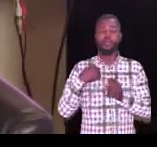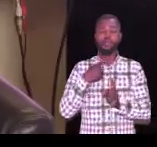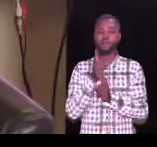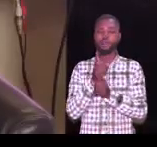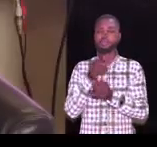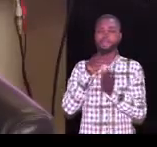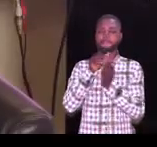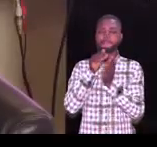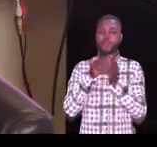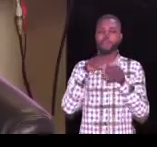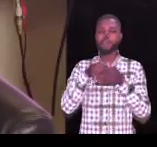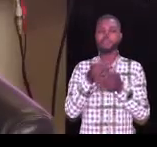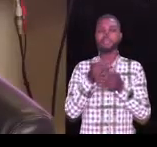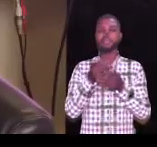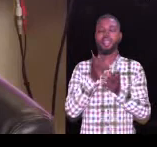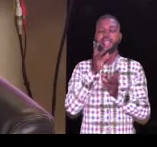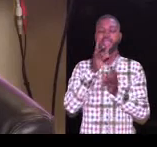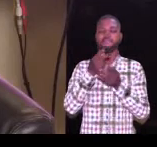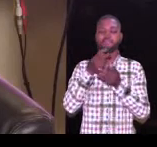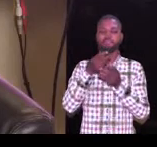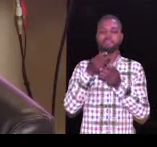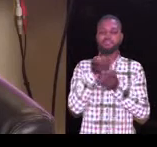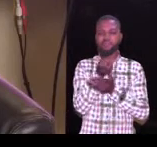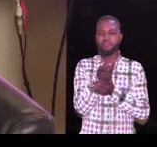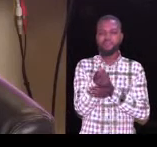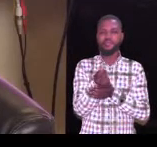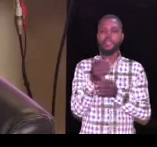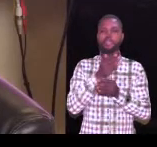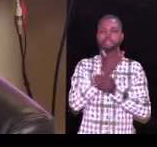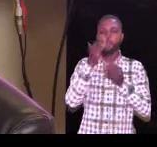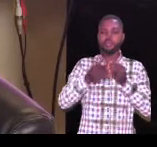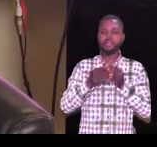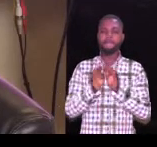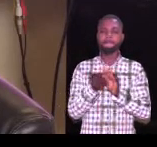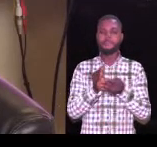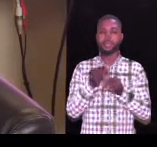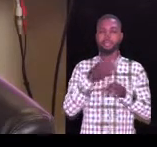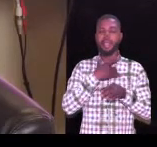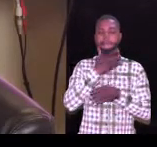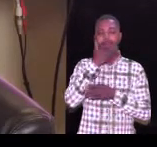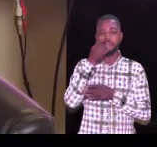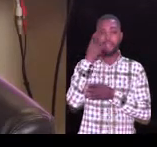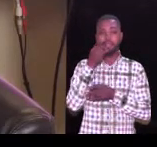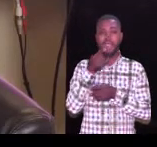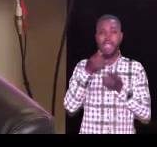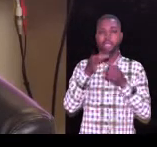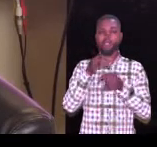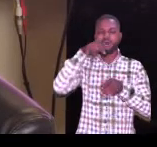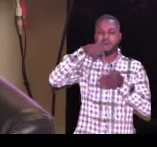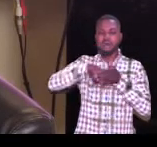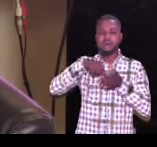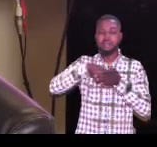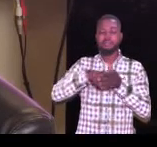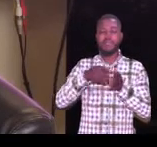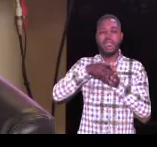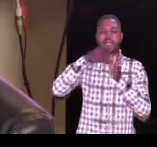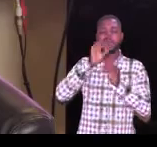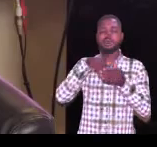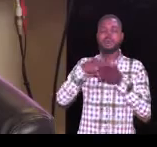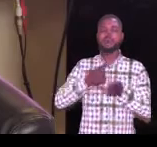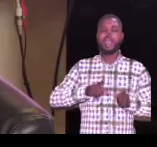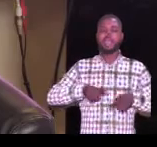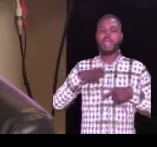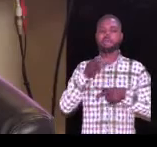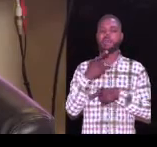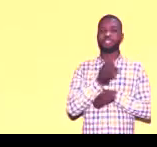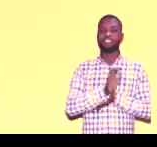just mention a few. It's a total package, and it's meant for better outcomes, deeper learning in the